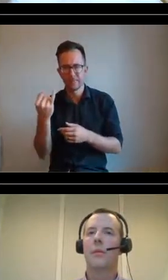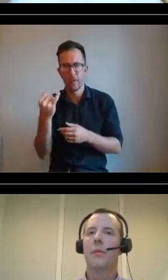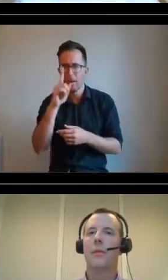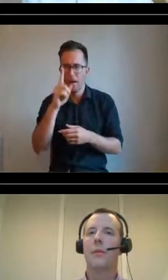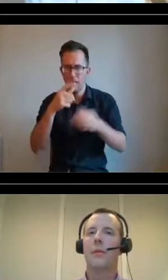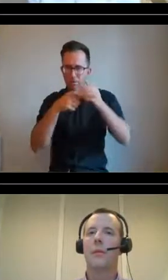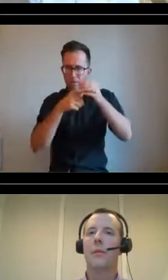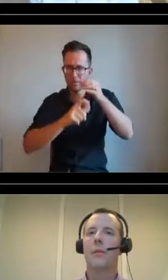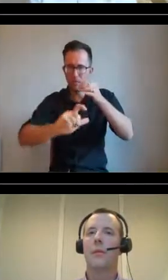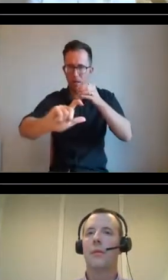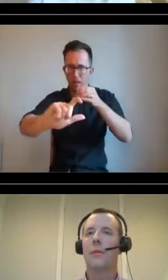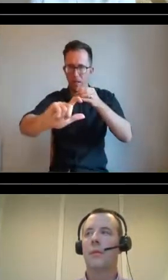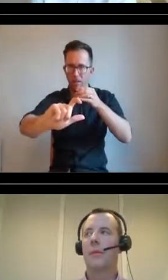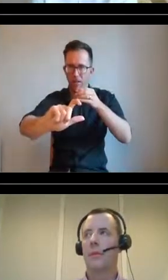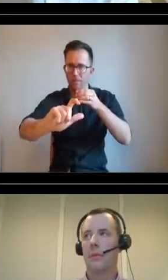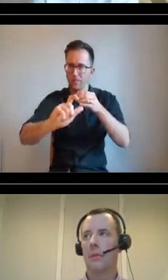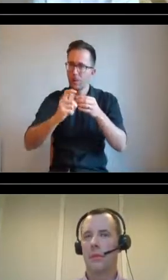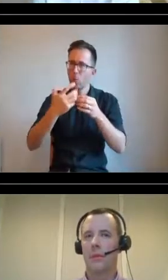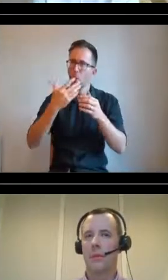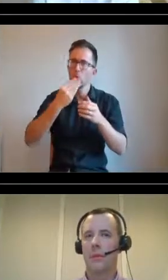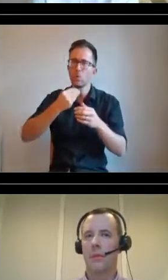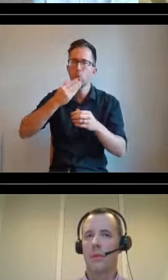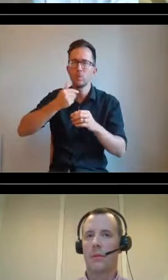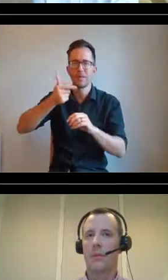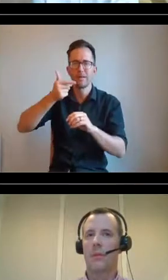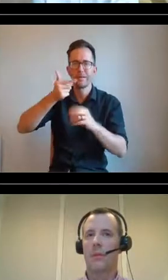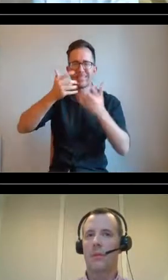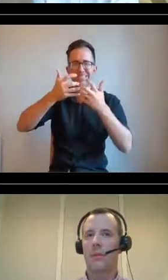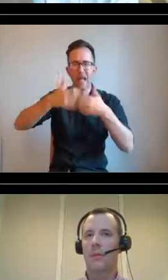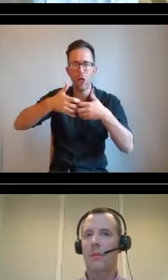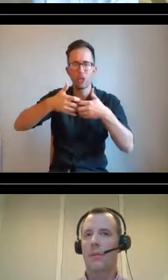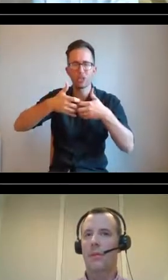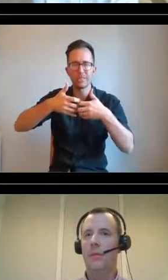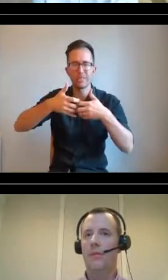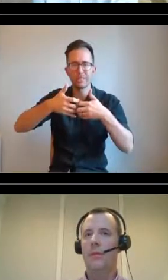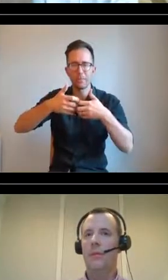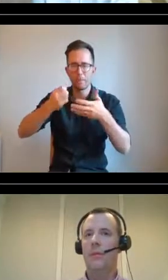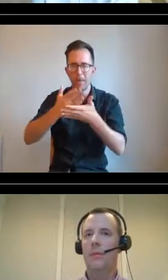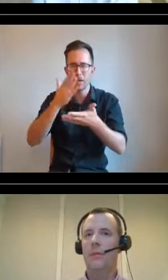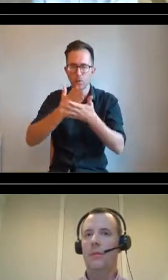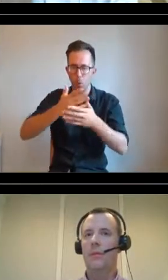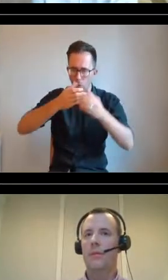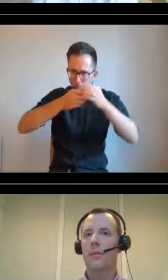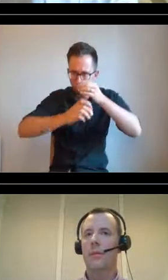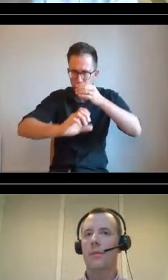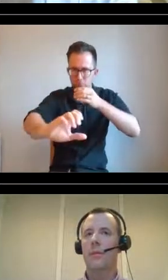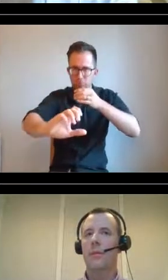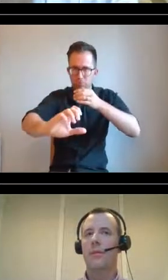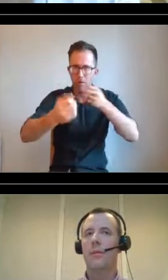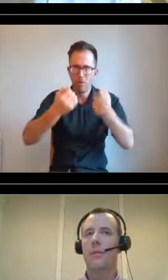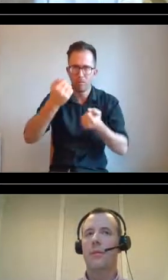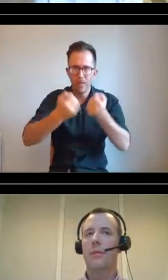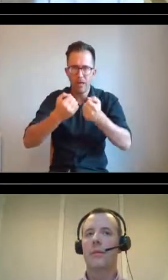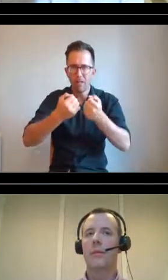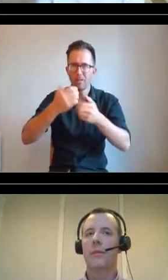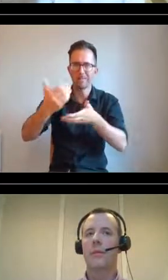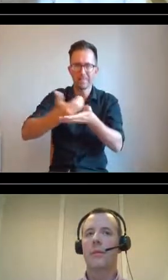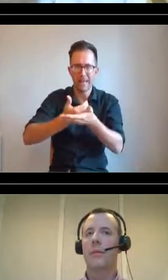where we've got actually technology to actually perform the safety aspects there.